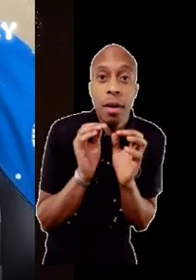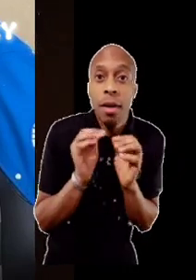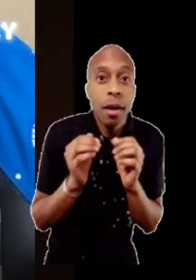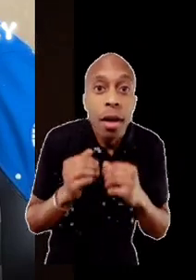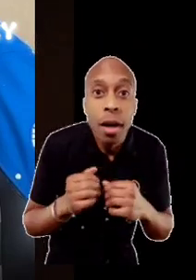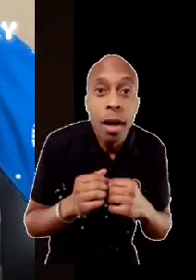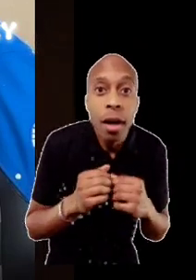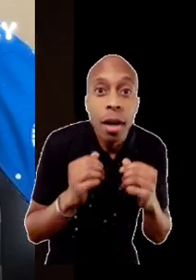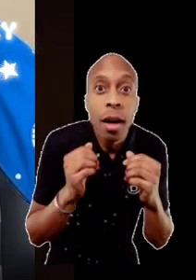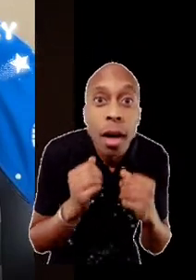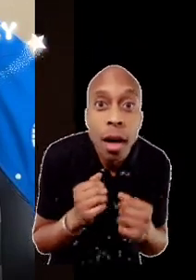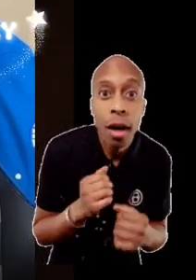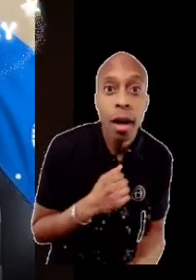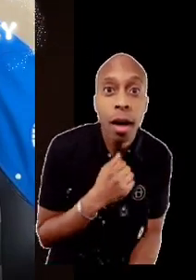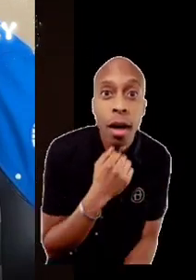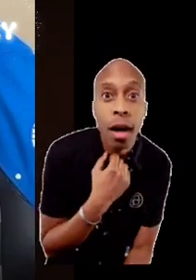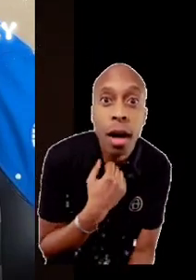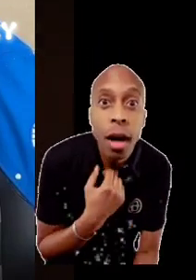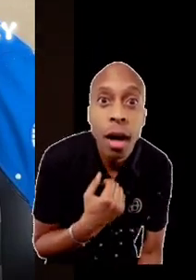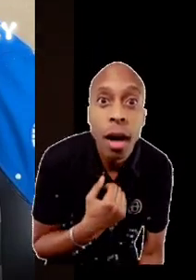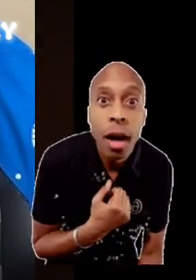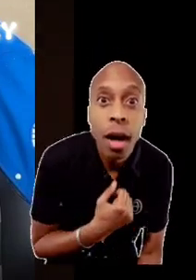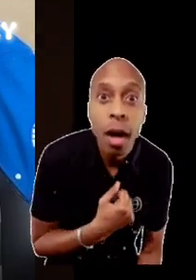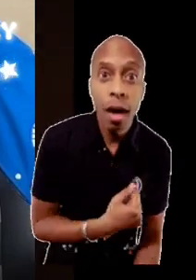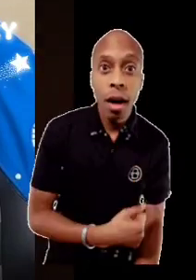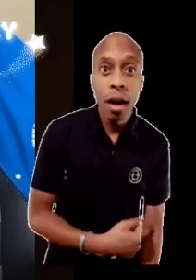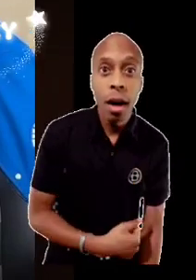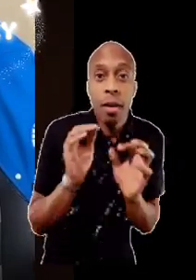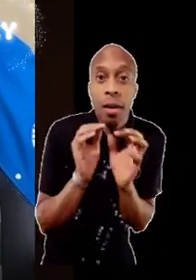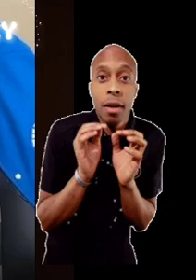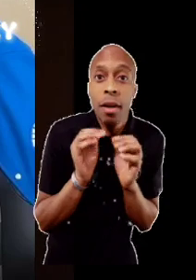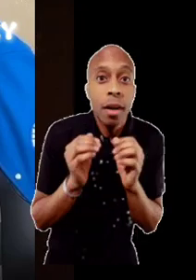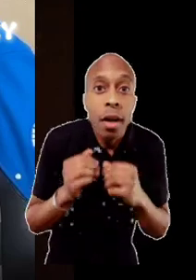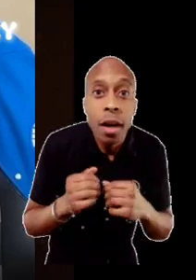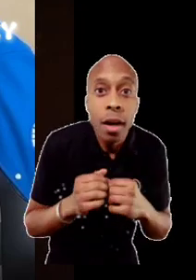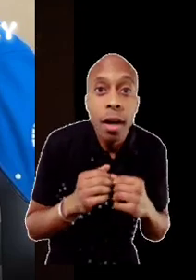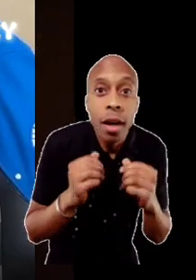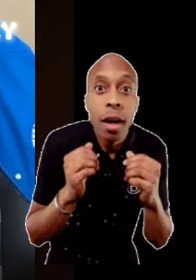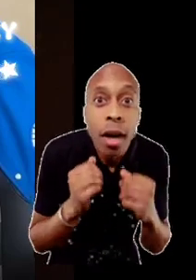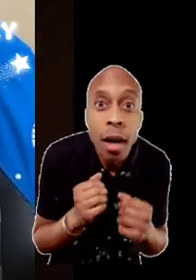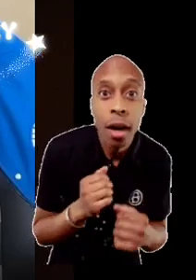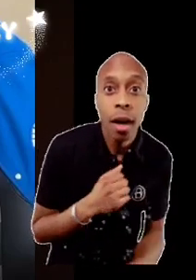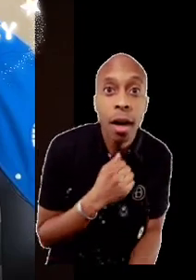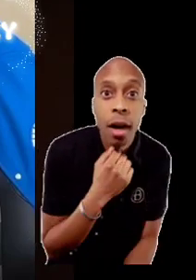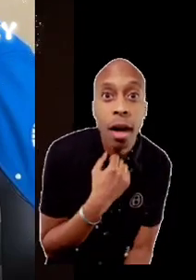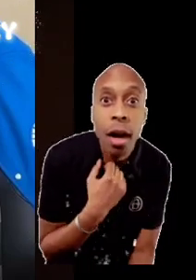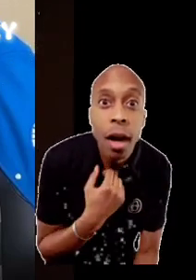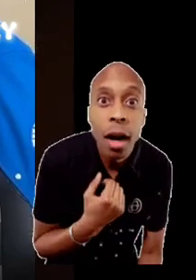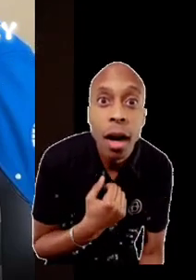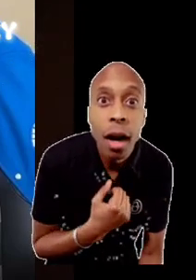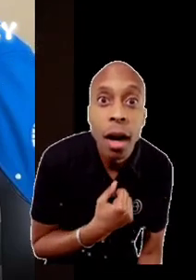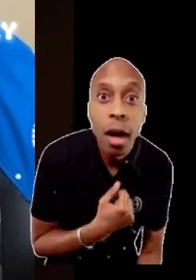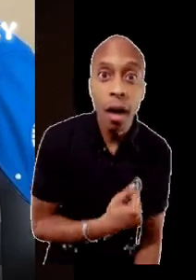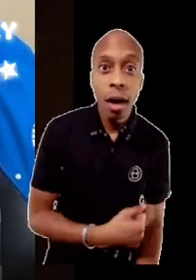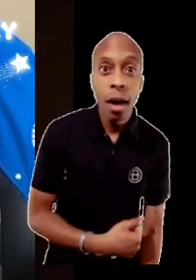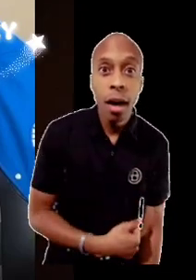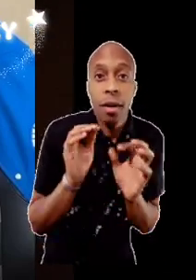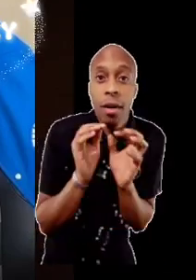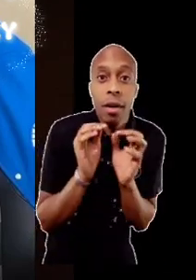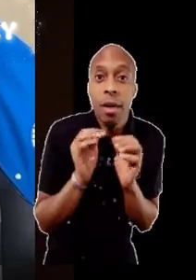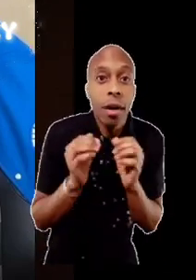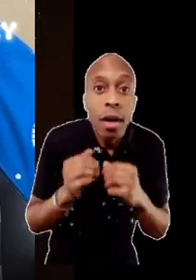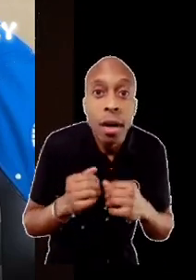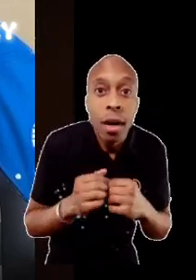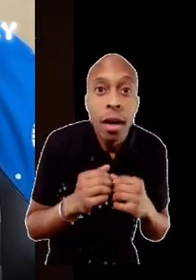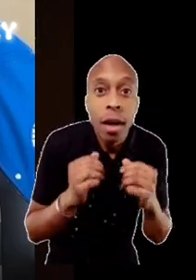But I'm in a state so you hear. Oh. No, if I want to dislike the facts, I want to never get to know me properly. Anything what